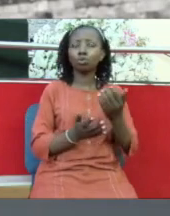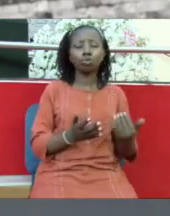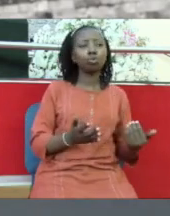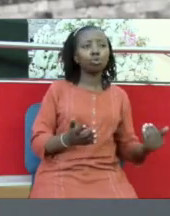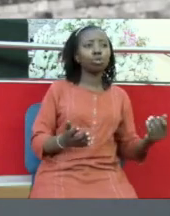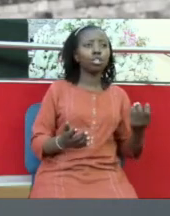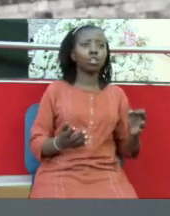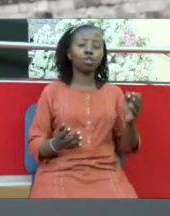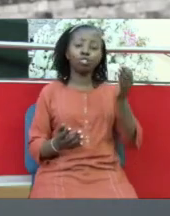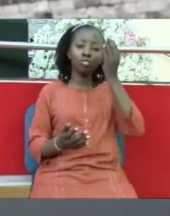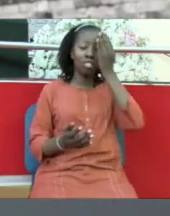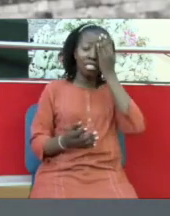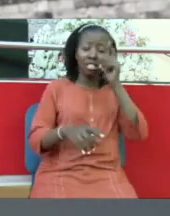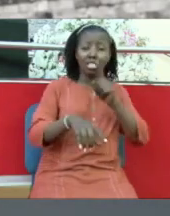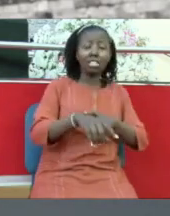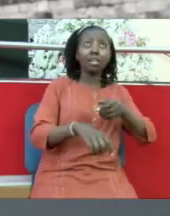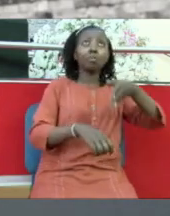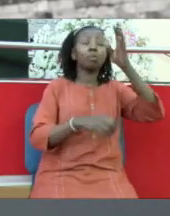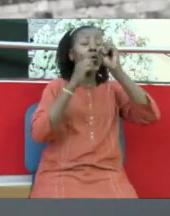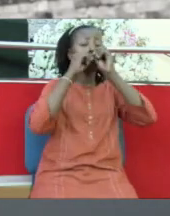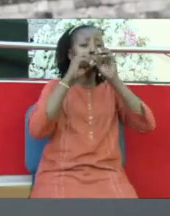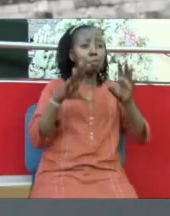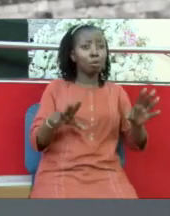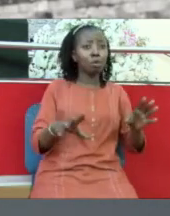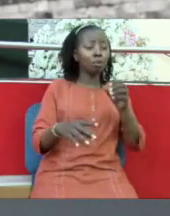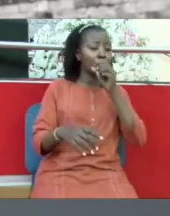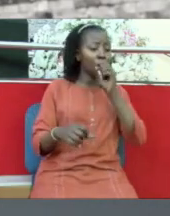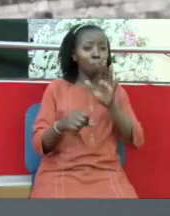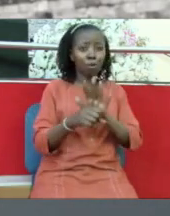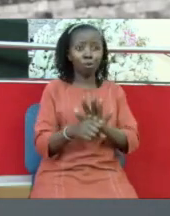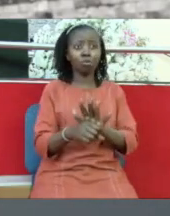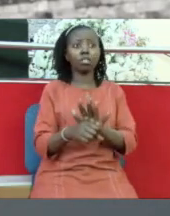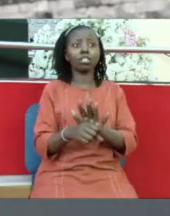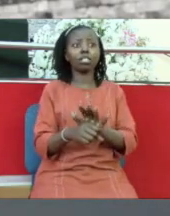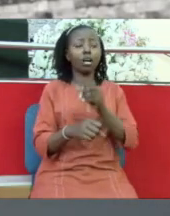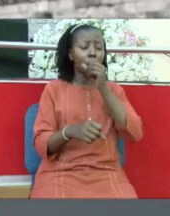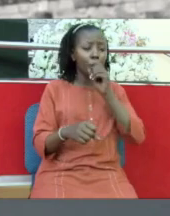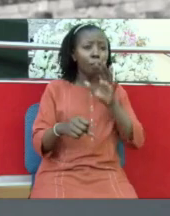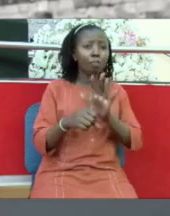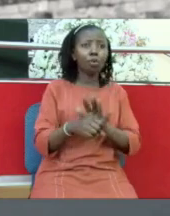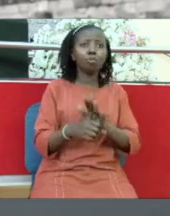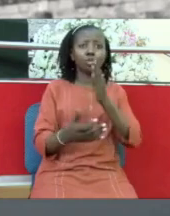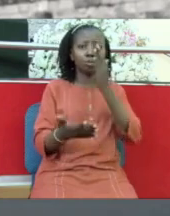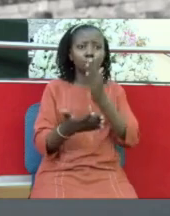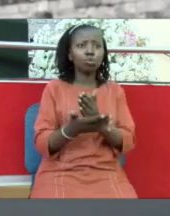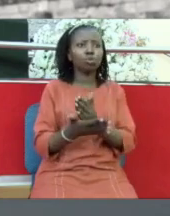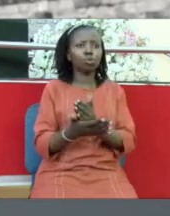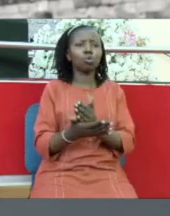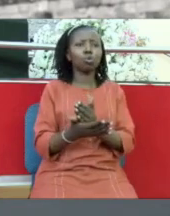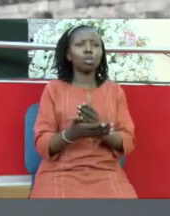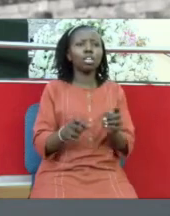That when God promised them, it was an actual promise that was even physical boundaries.